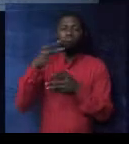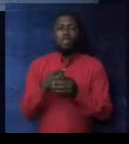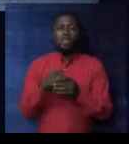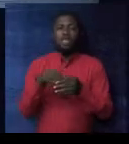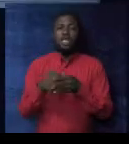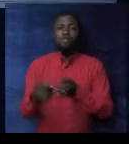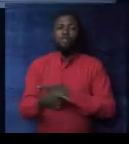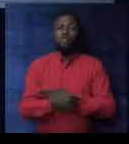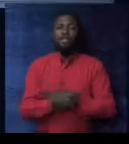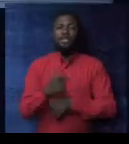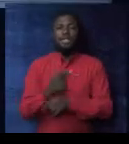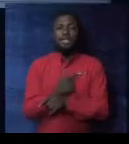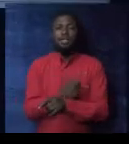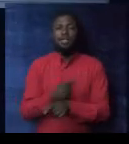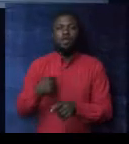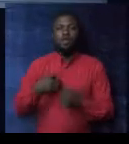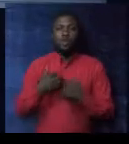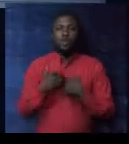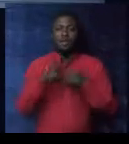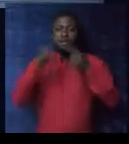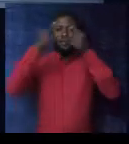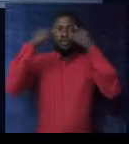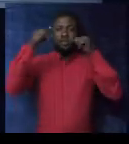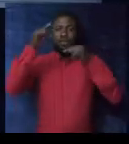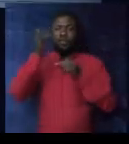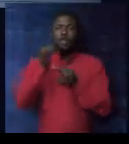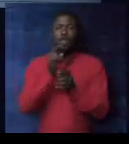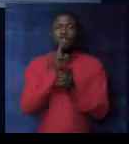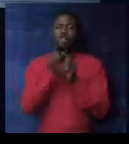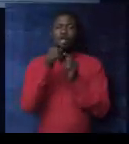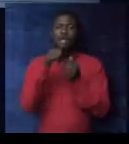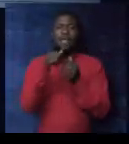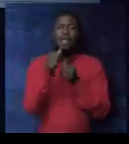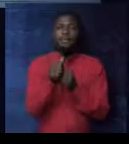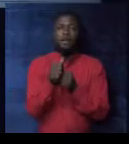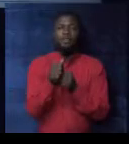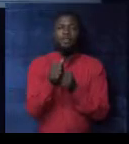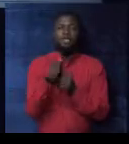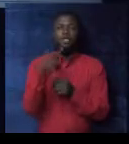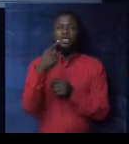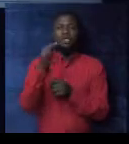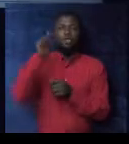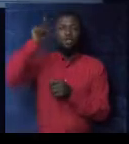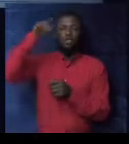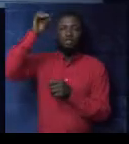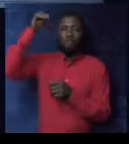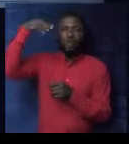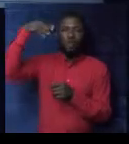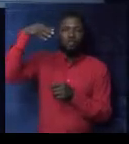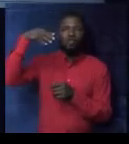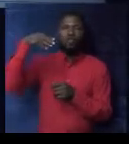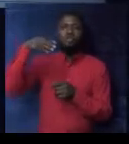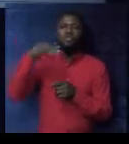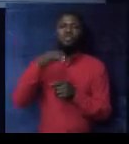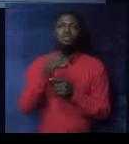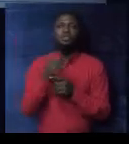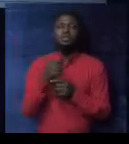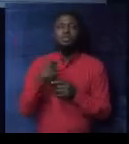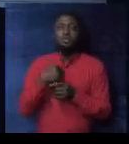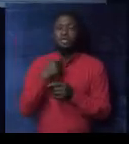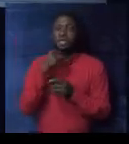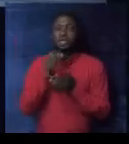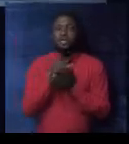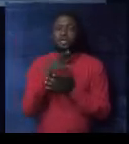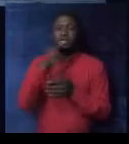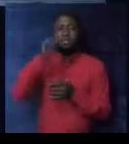extinction. In today's lesson, we have successfully talked about the sun. We